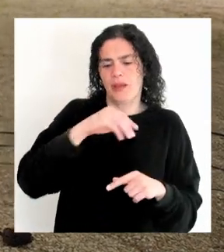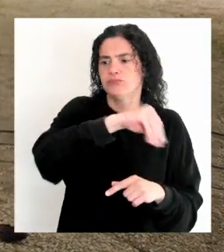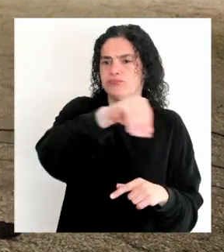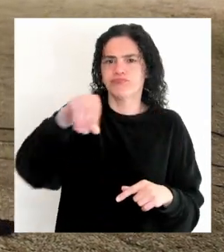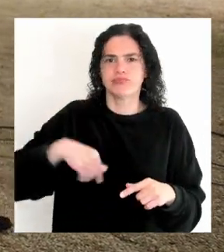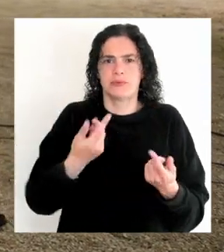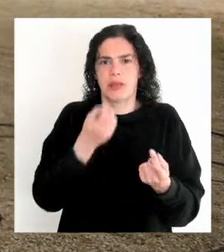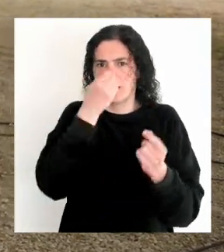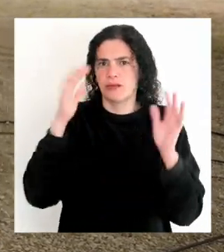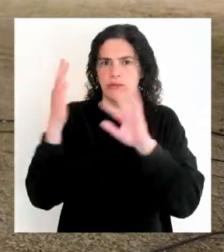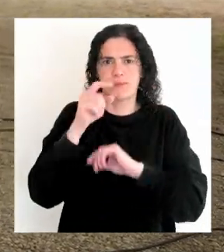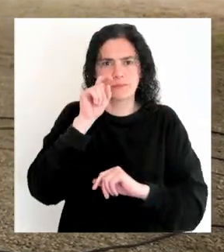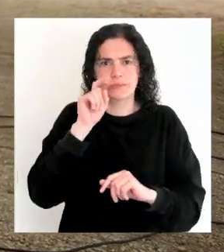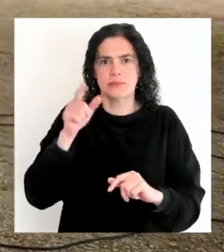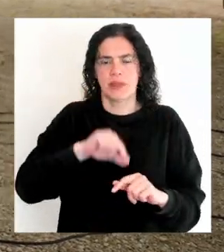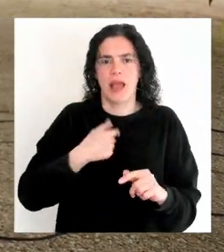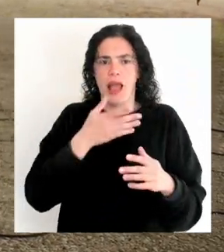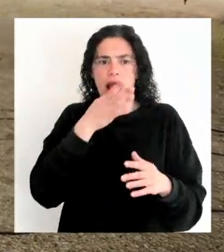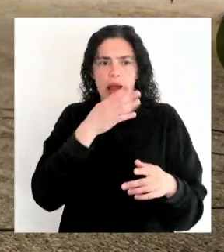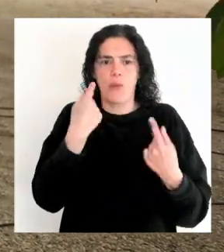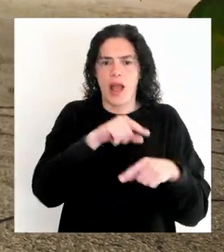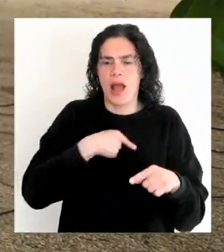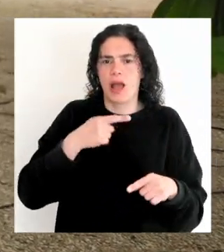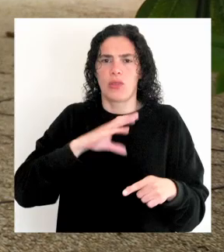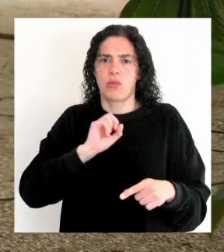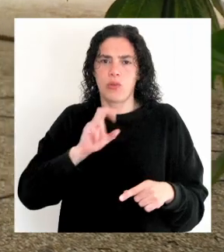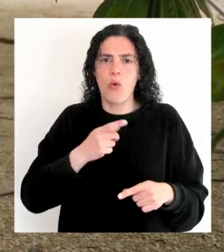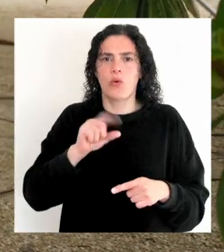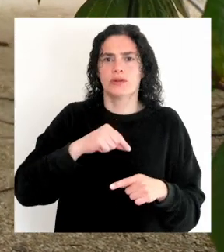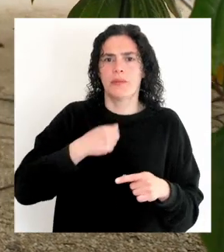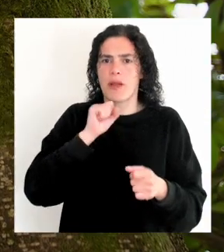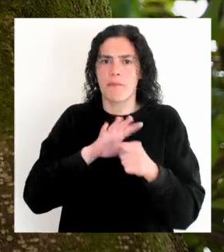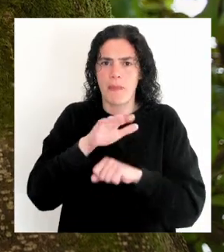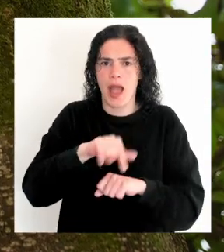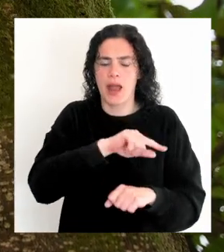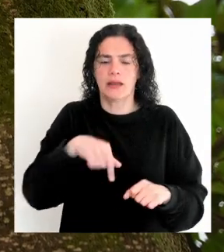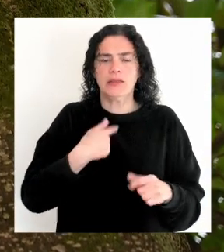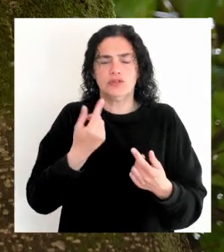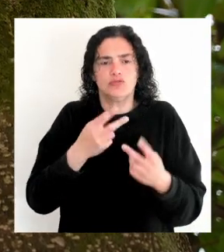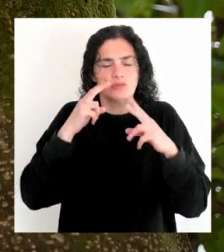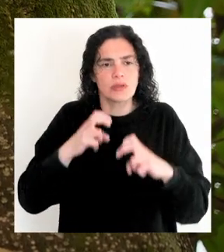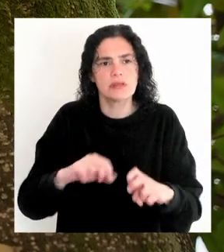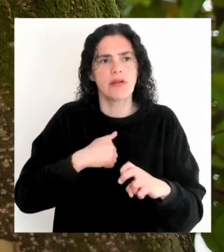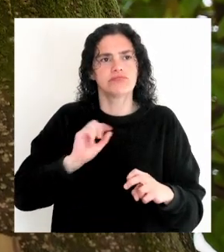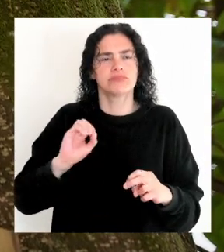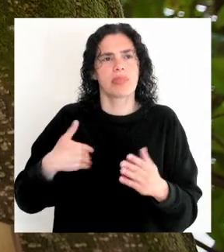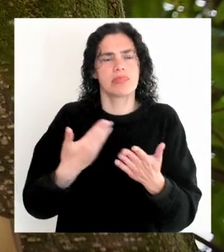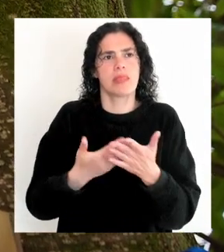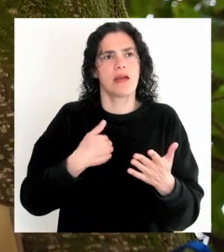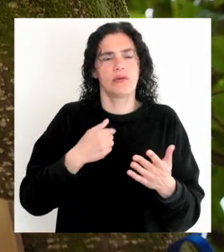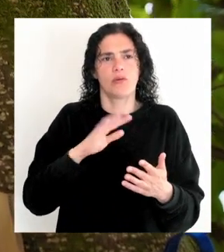were natural reserves, the meetings of the waters between the Douro and the ocean, and it was an exploration that led us in the